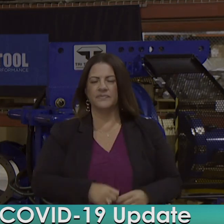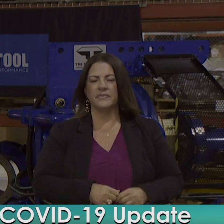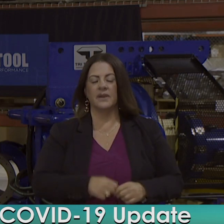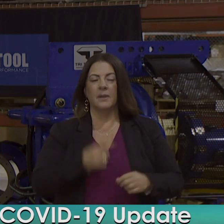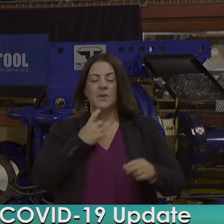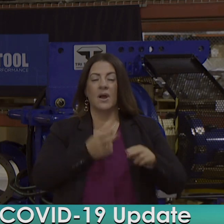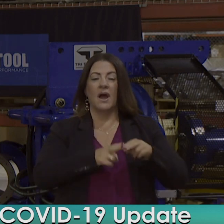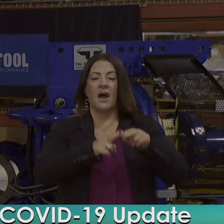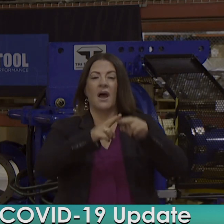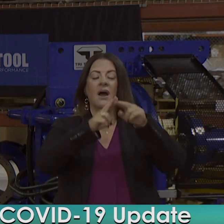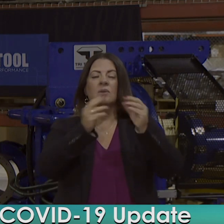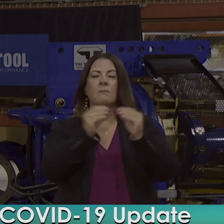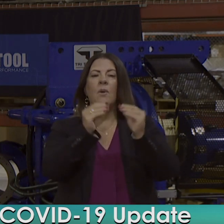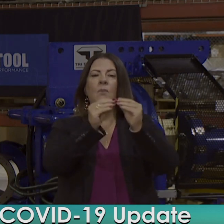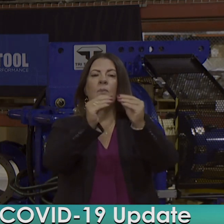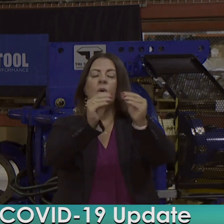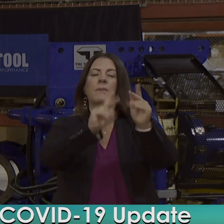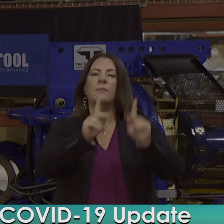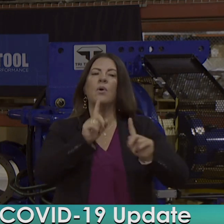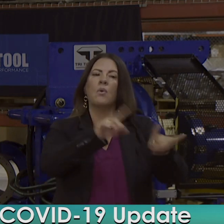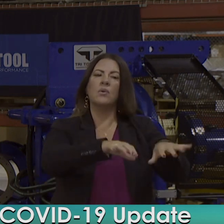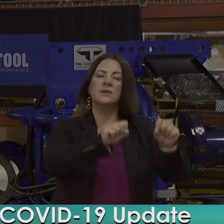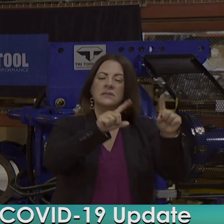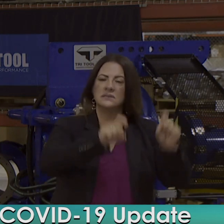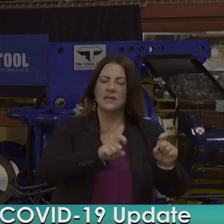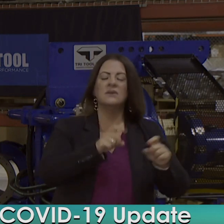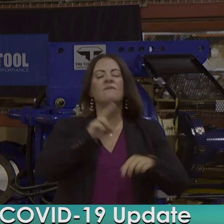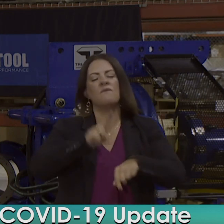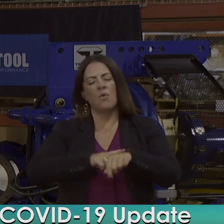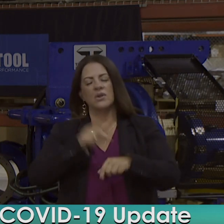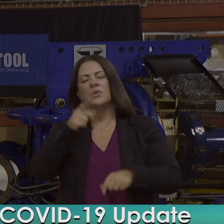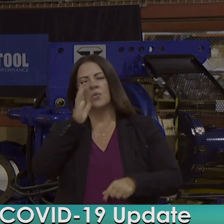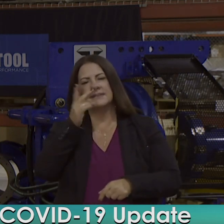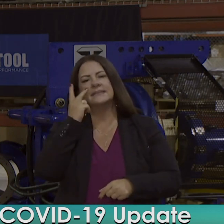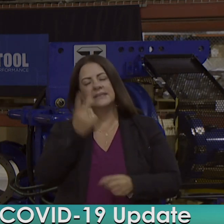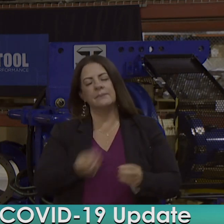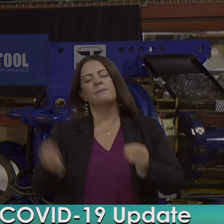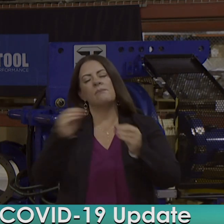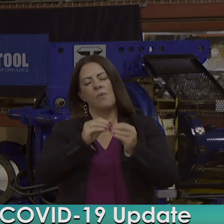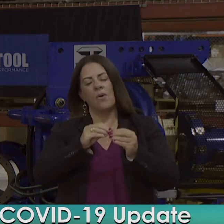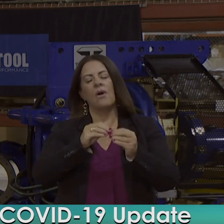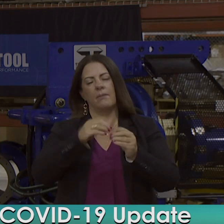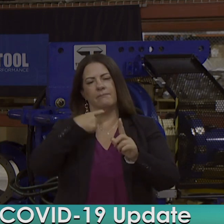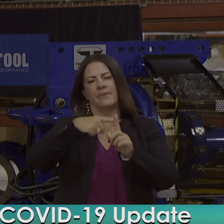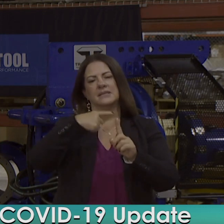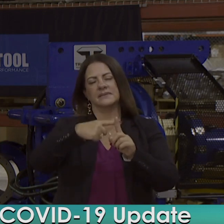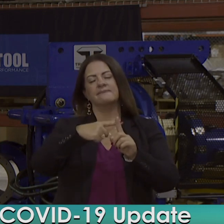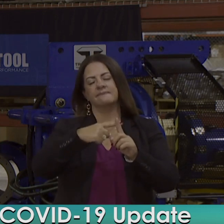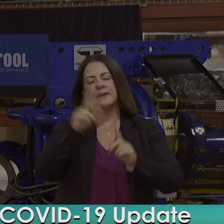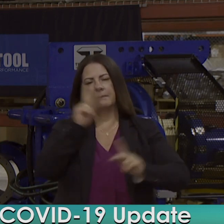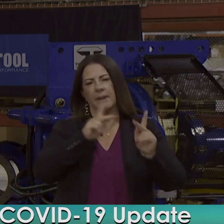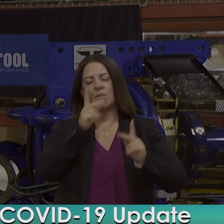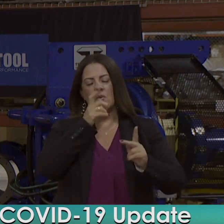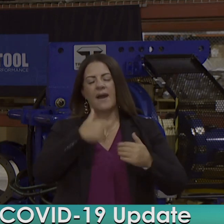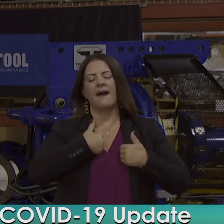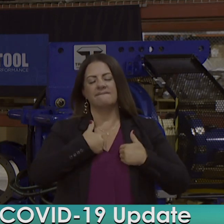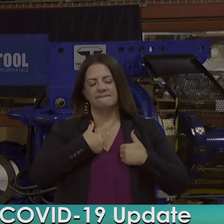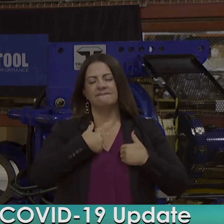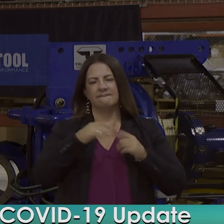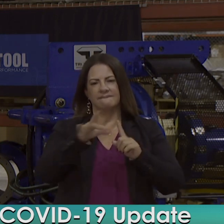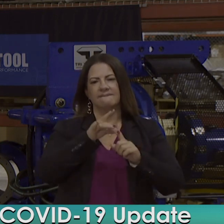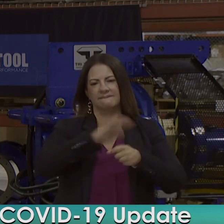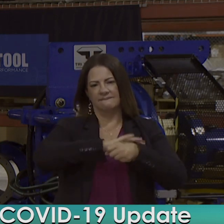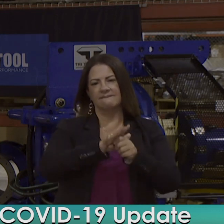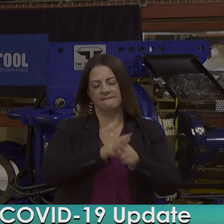California, naturally, we are going to see an increased number and total number of individuals that test positive.